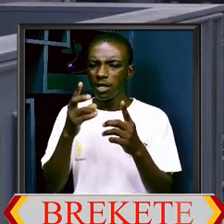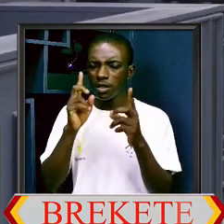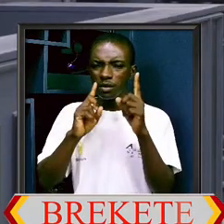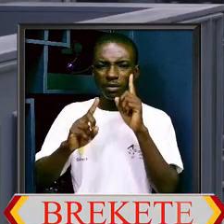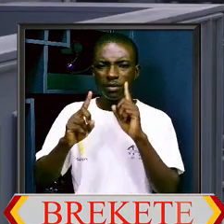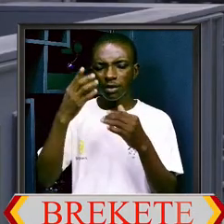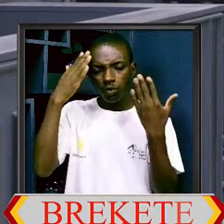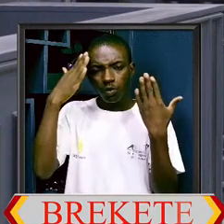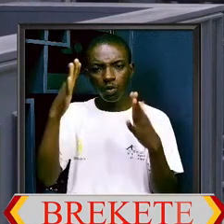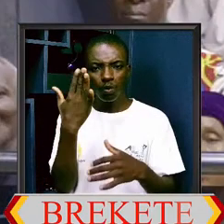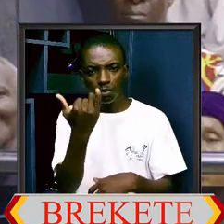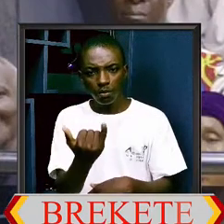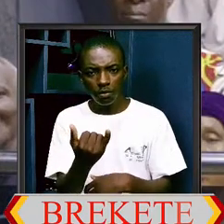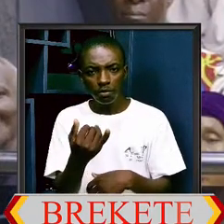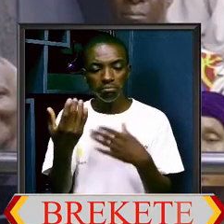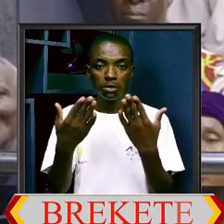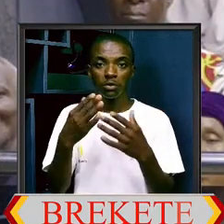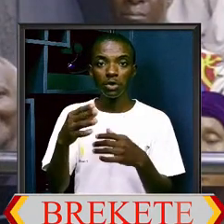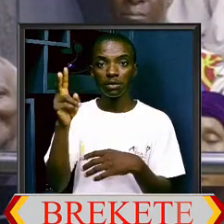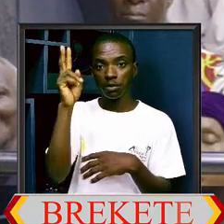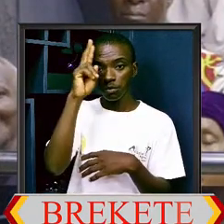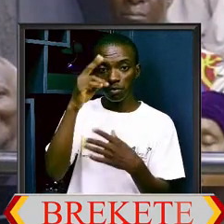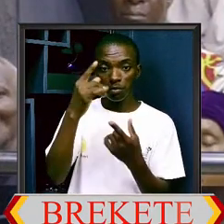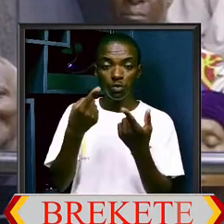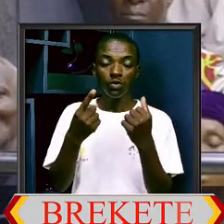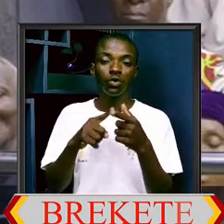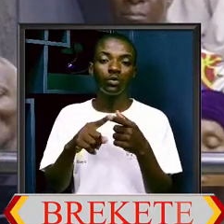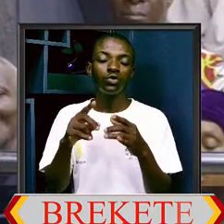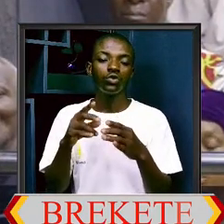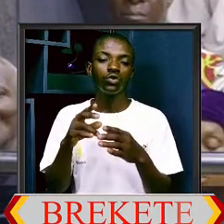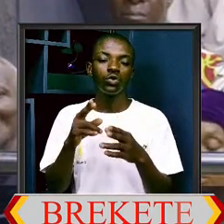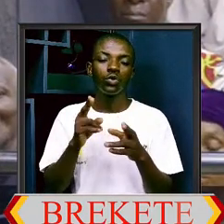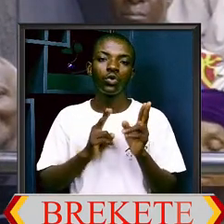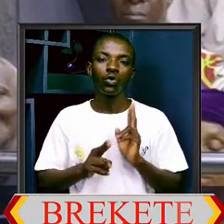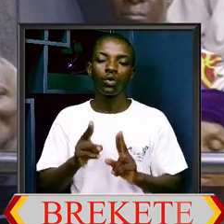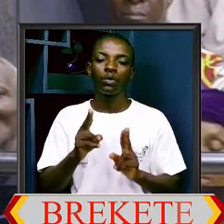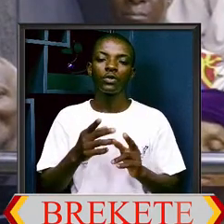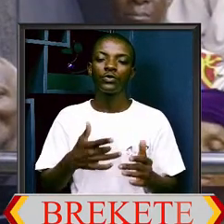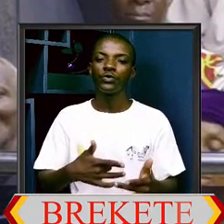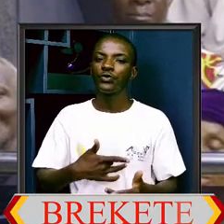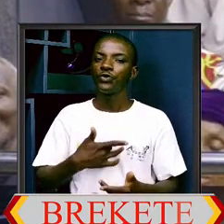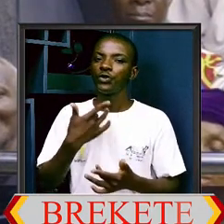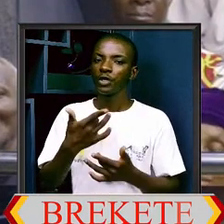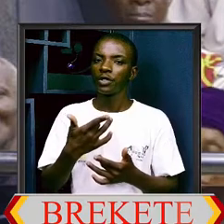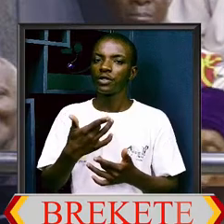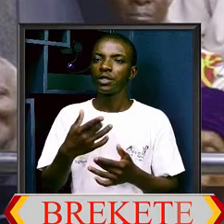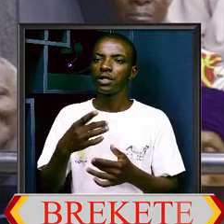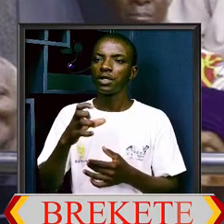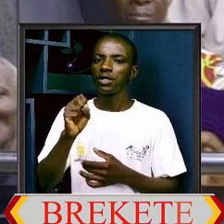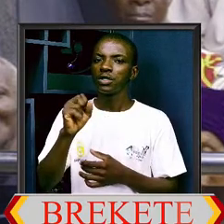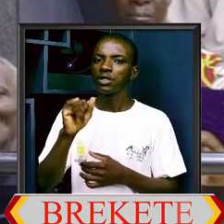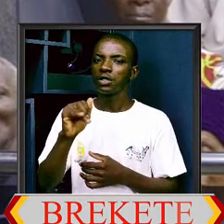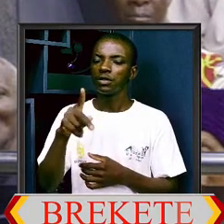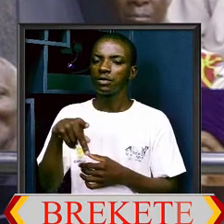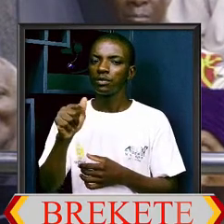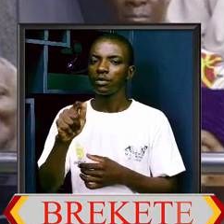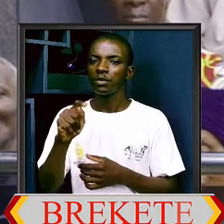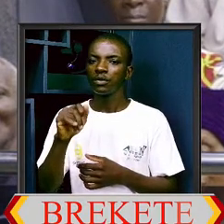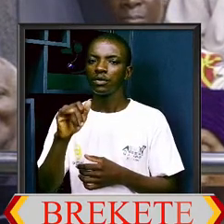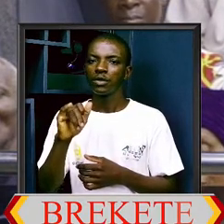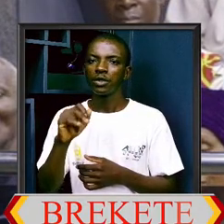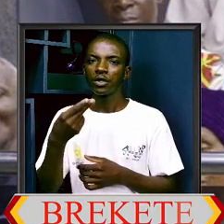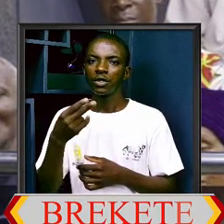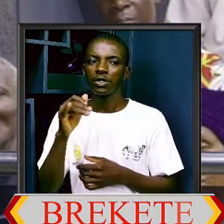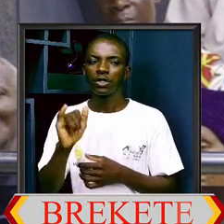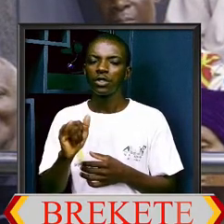why maybe because I beu when it comes to human feelings when it comes to sympathy when it comes to